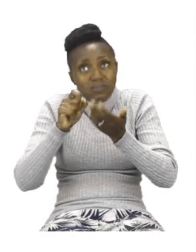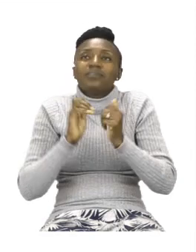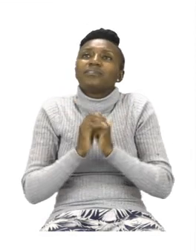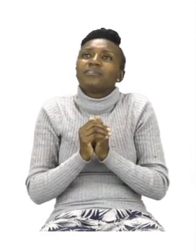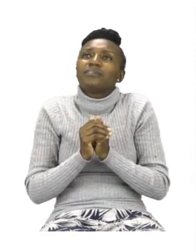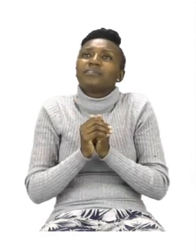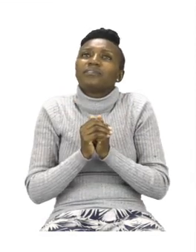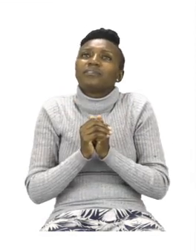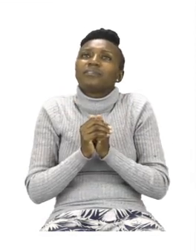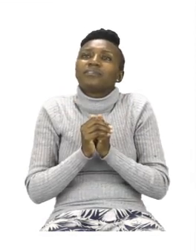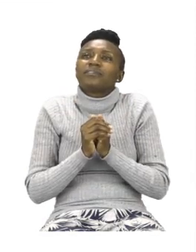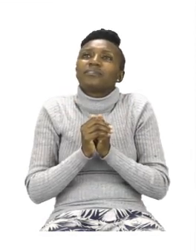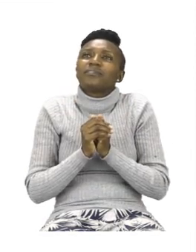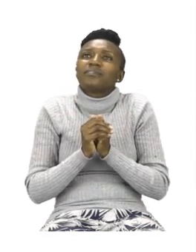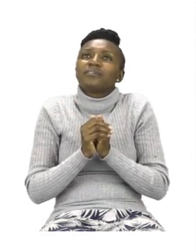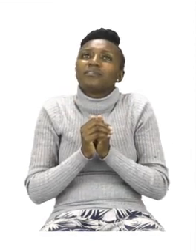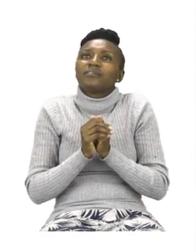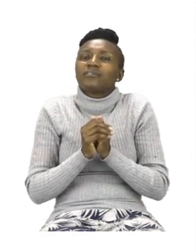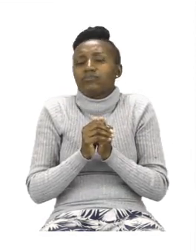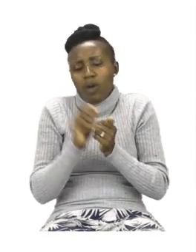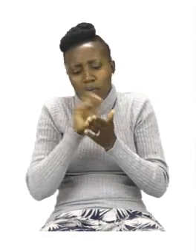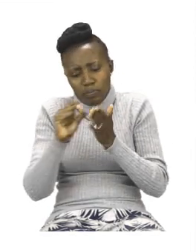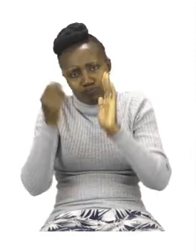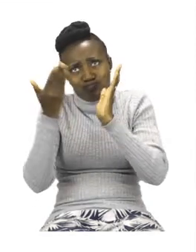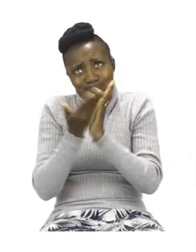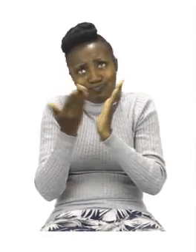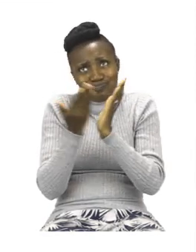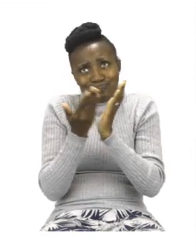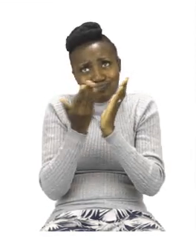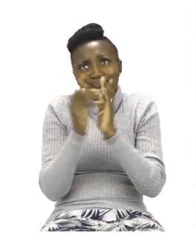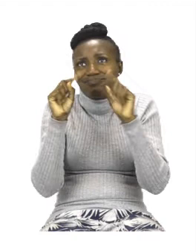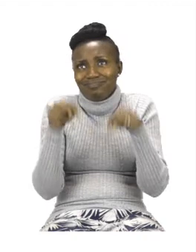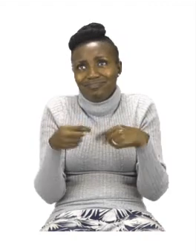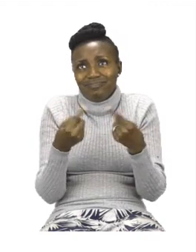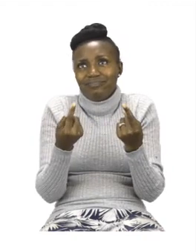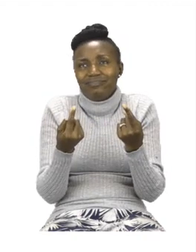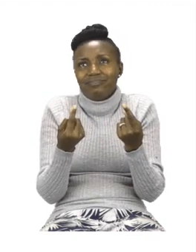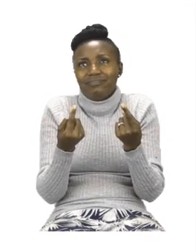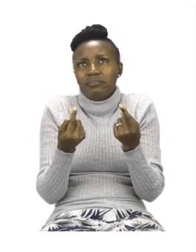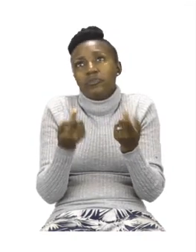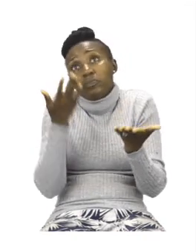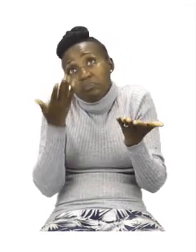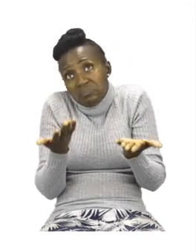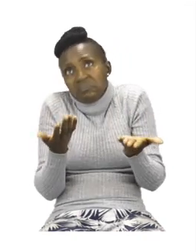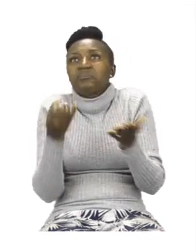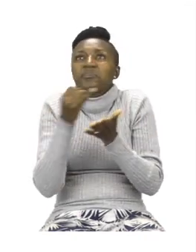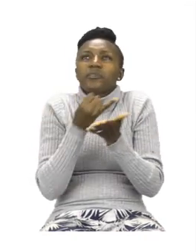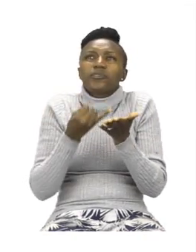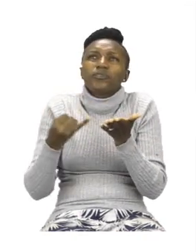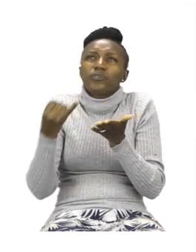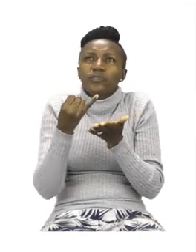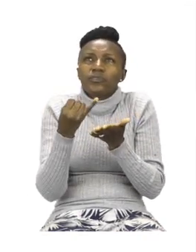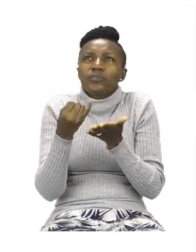We normally write very important school things in our books. We can draw pictures, we can